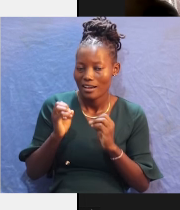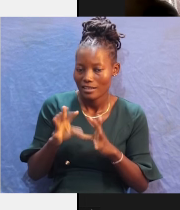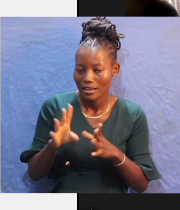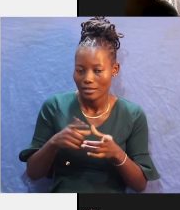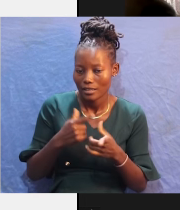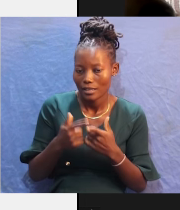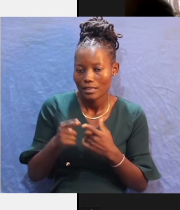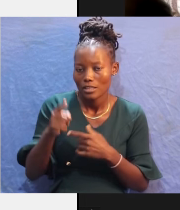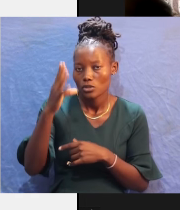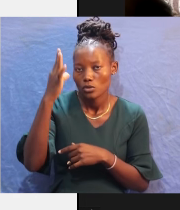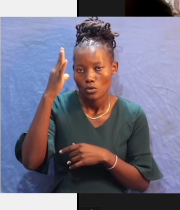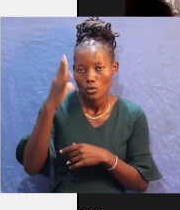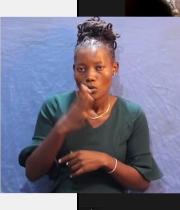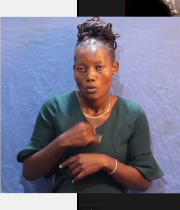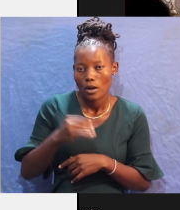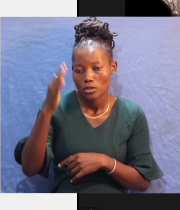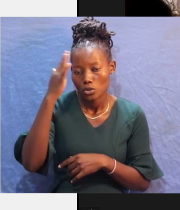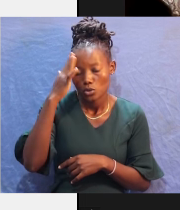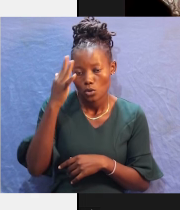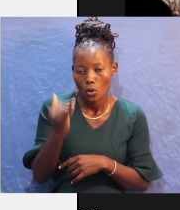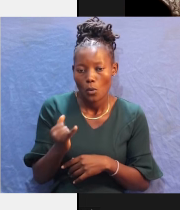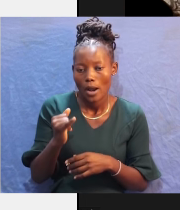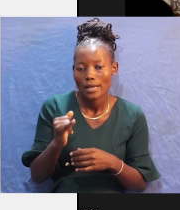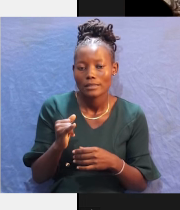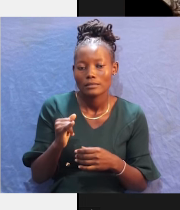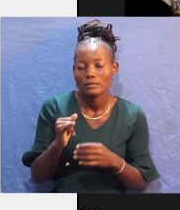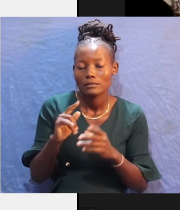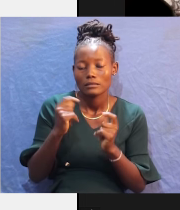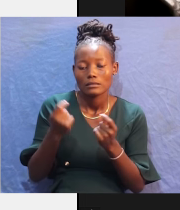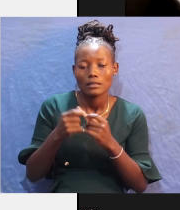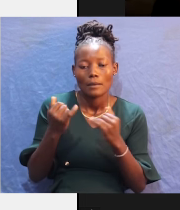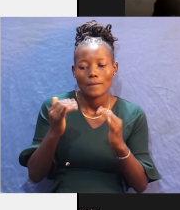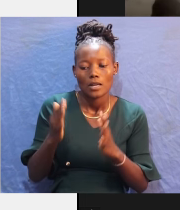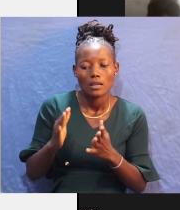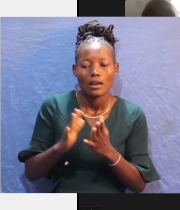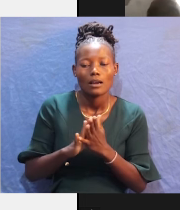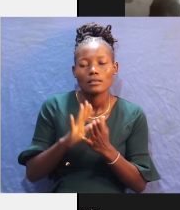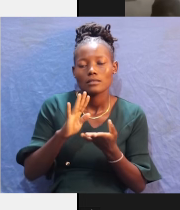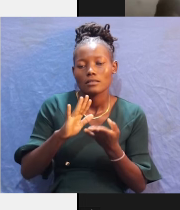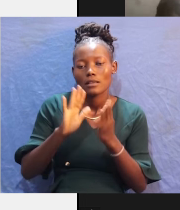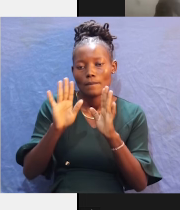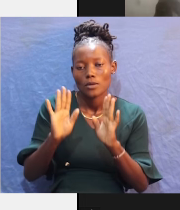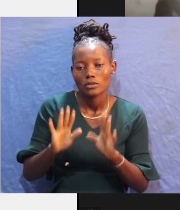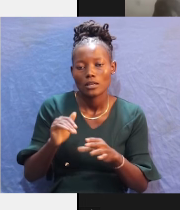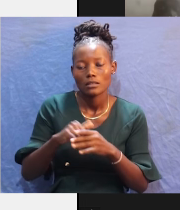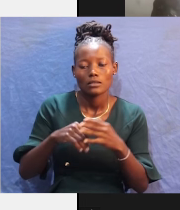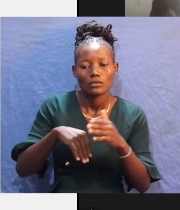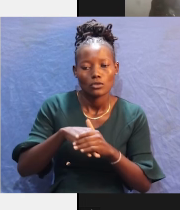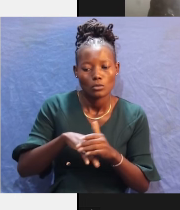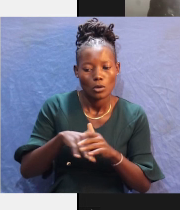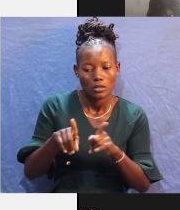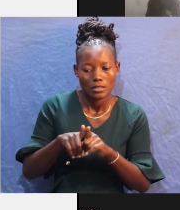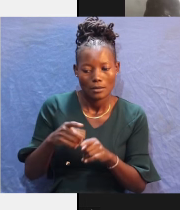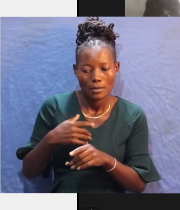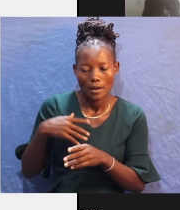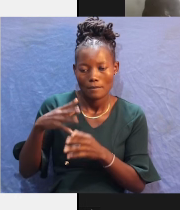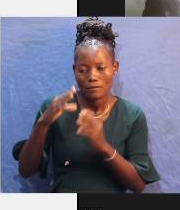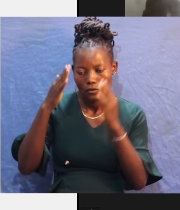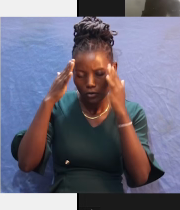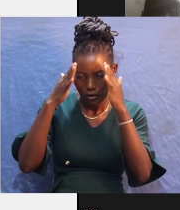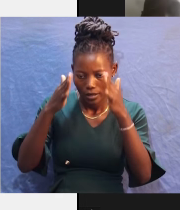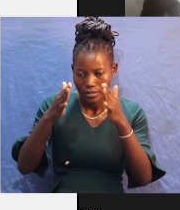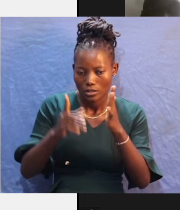development. So here are I, as a coach, I focus on developing motoric skills. I